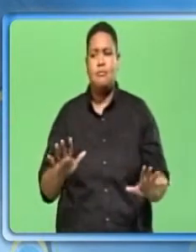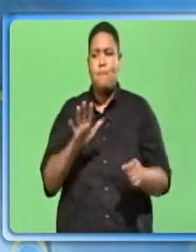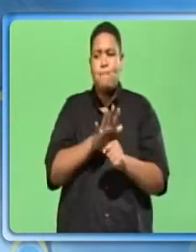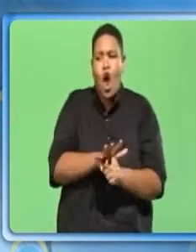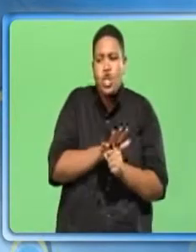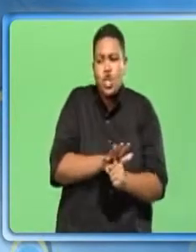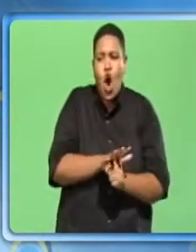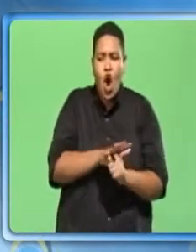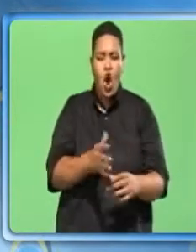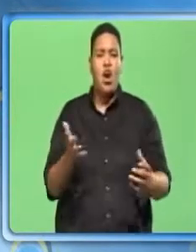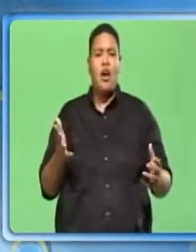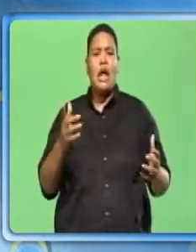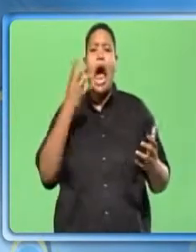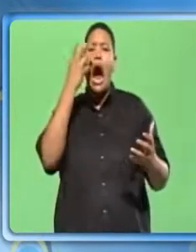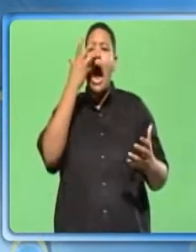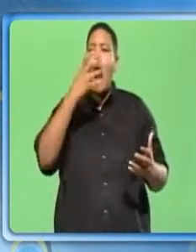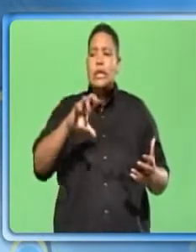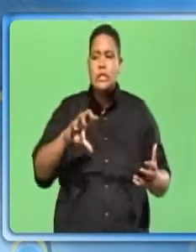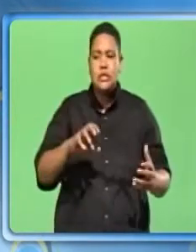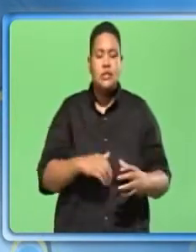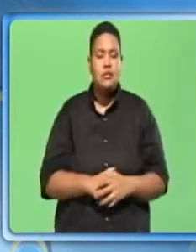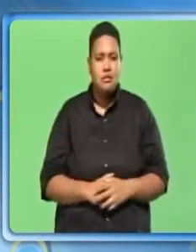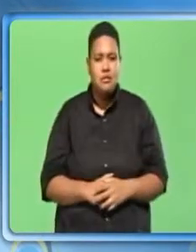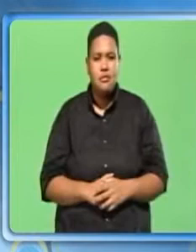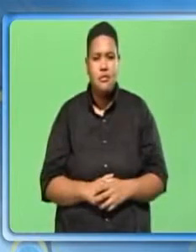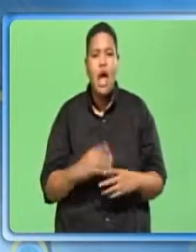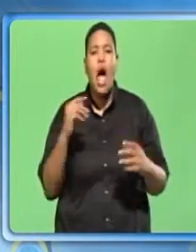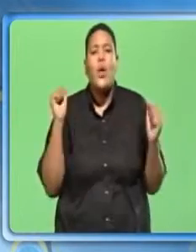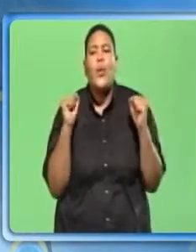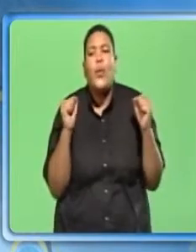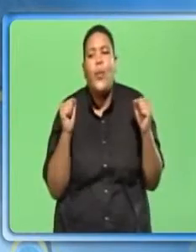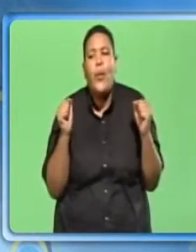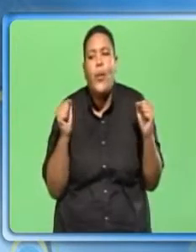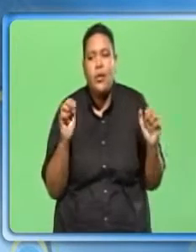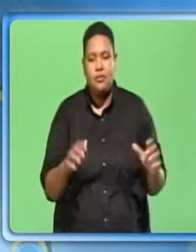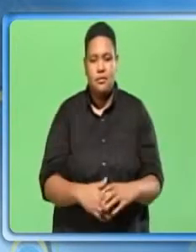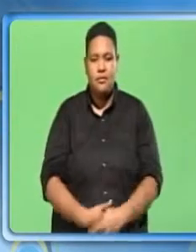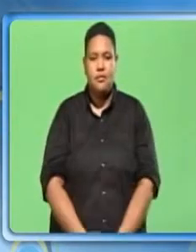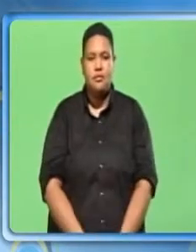pressure, heat, and cold.